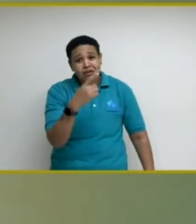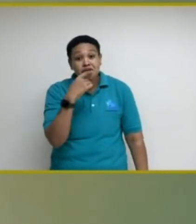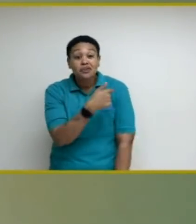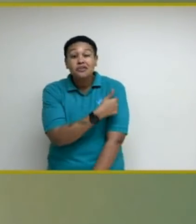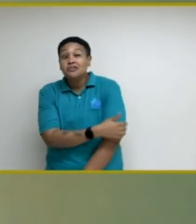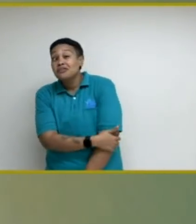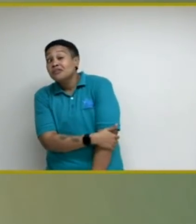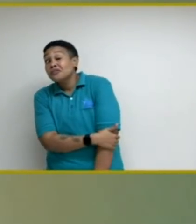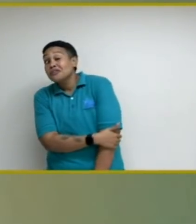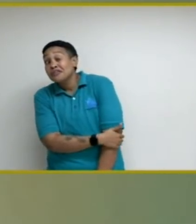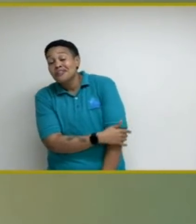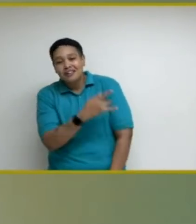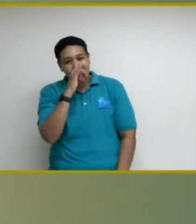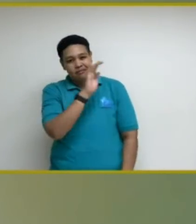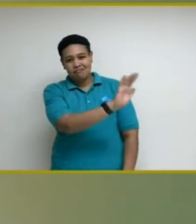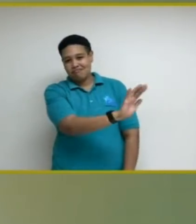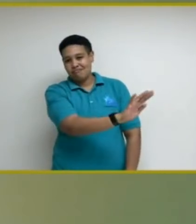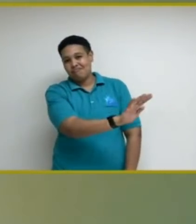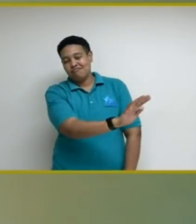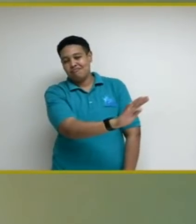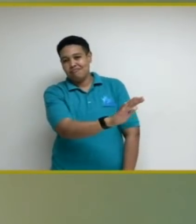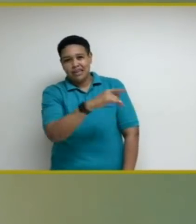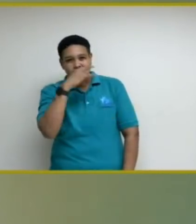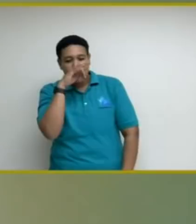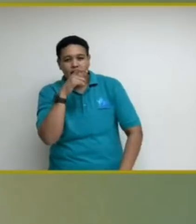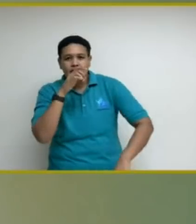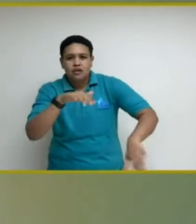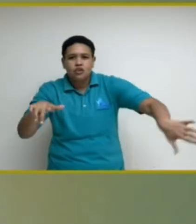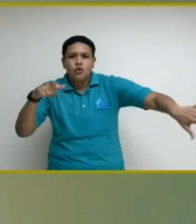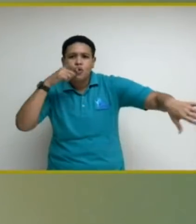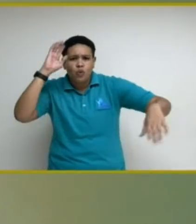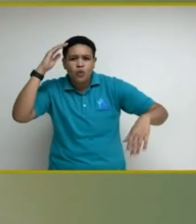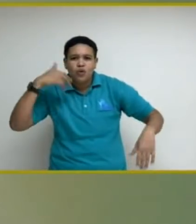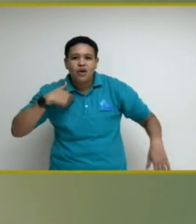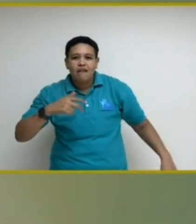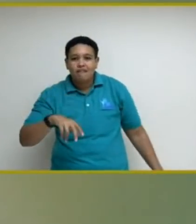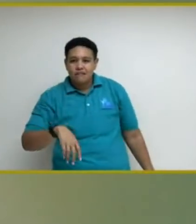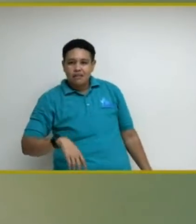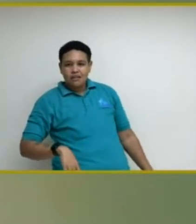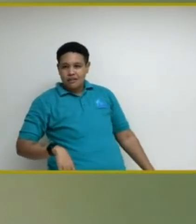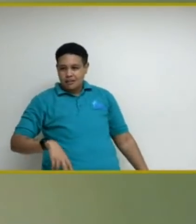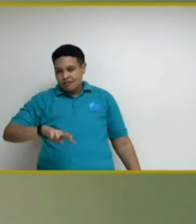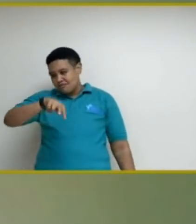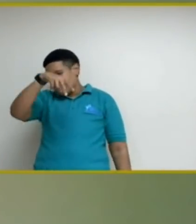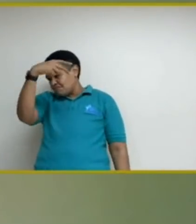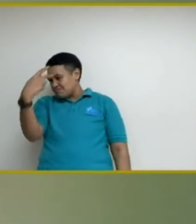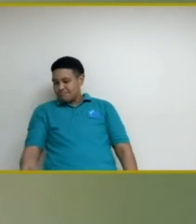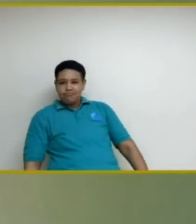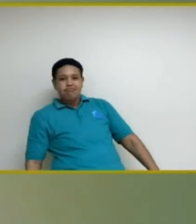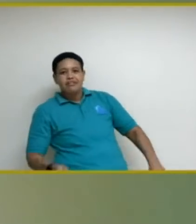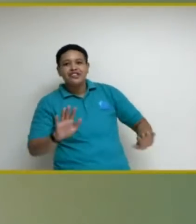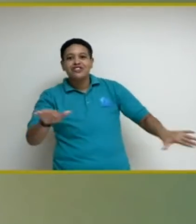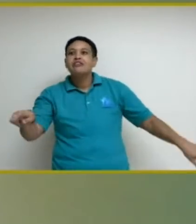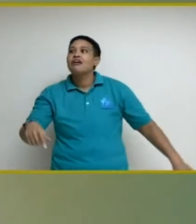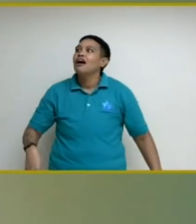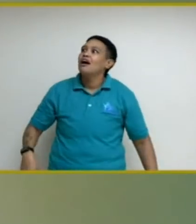needles, the children who will have a fainting episode or a syncopal episode, complain of dizziness. So